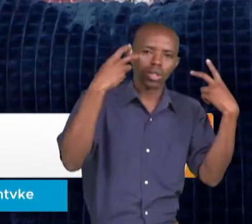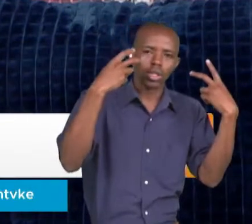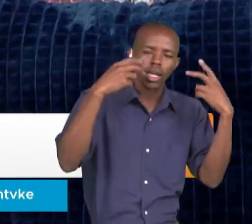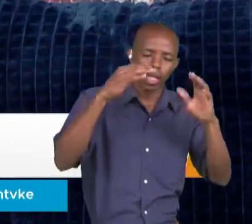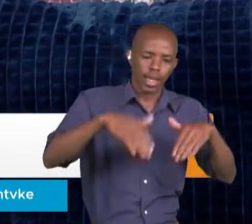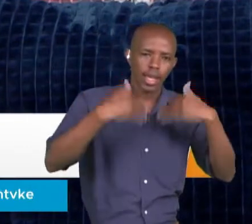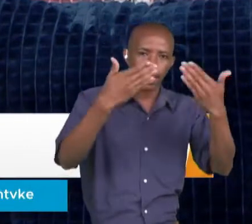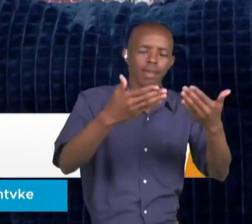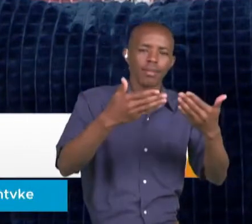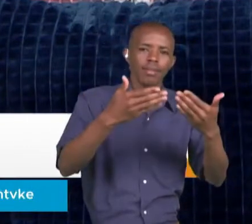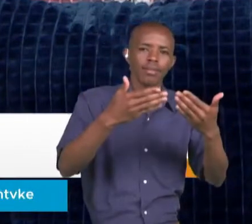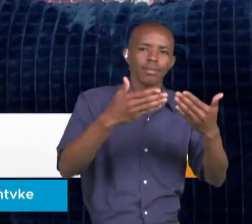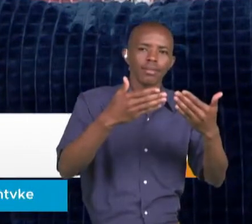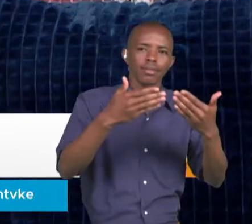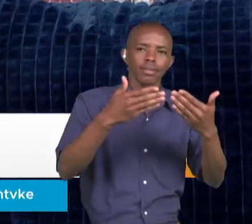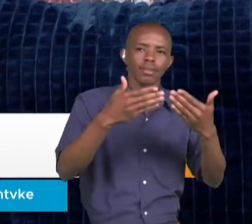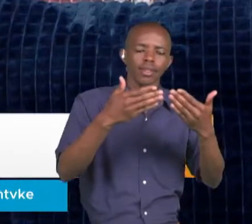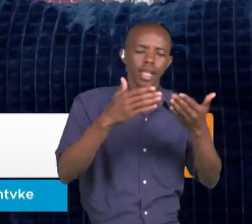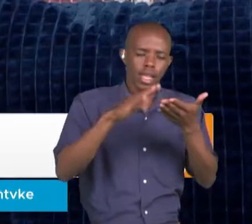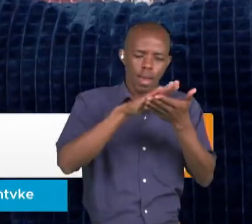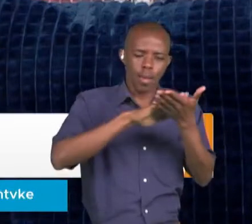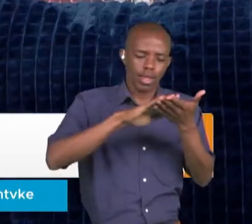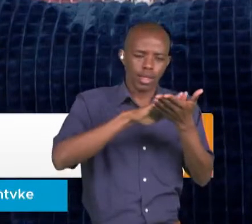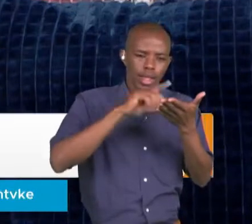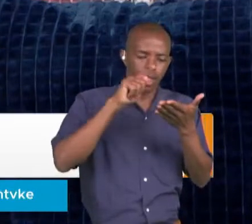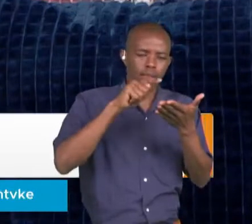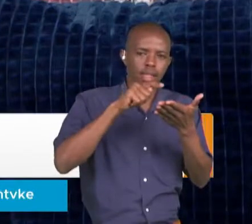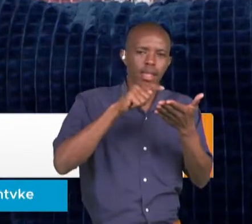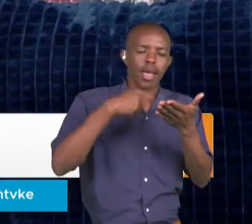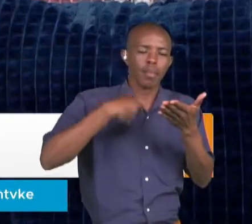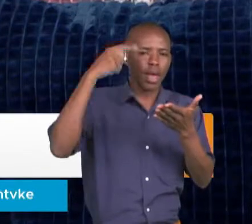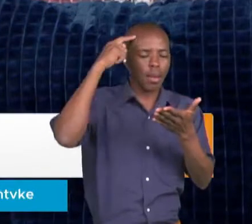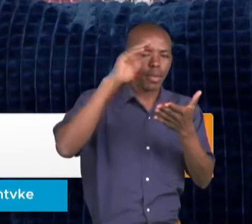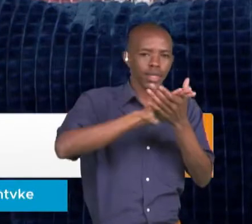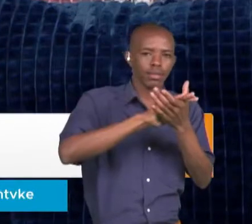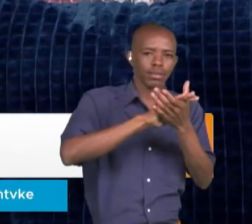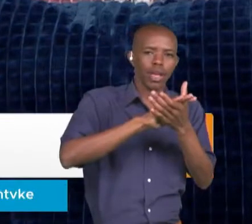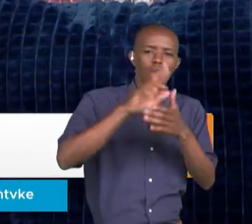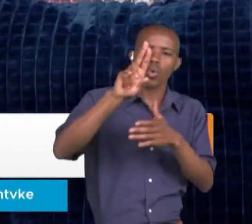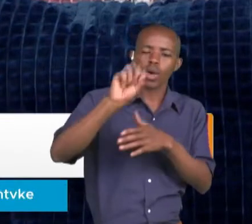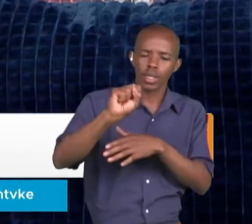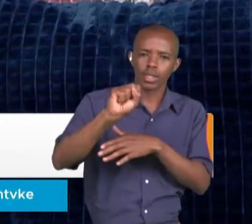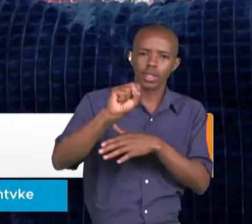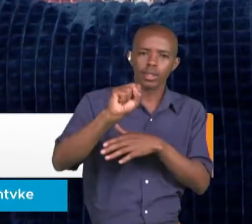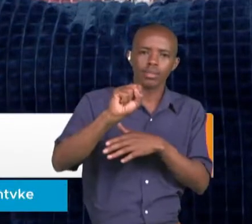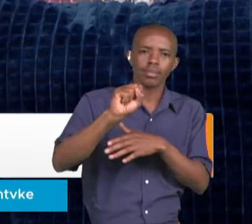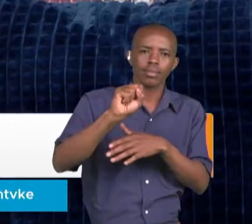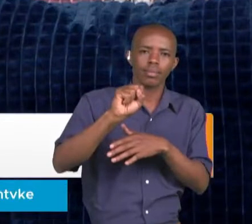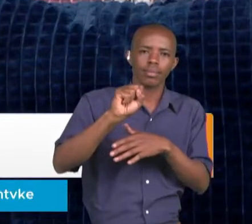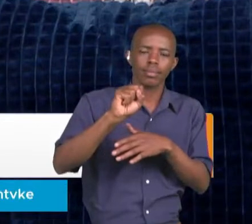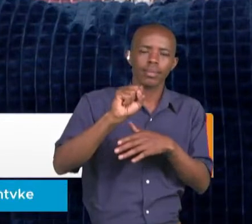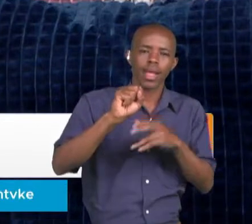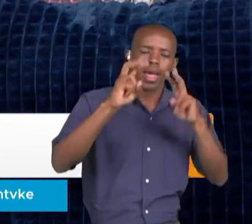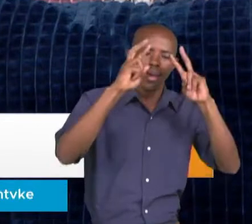offer you, the Middle EU. Their friendship is based on that. Yeah. And I believe that the U.S. has a